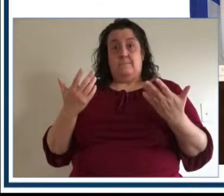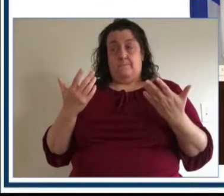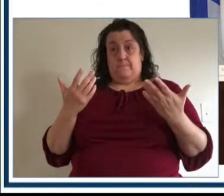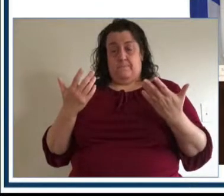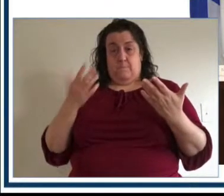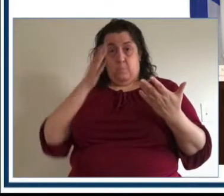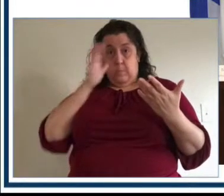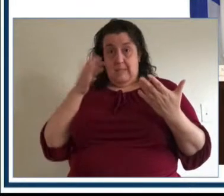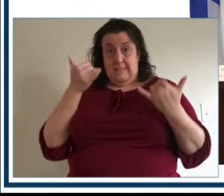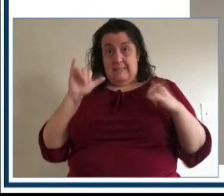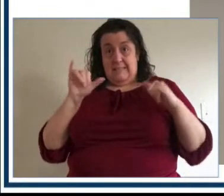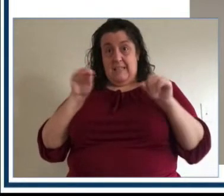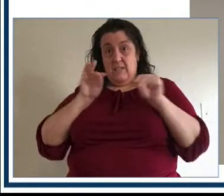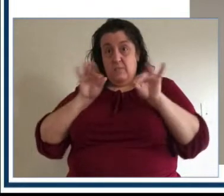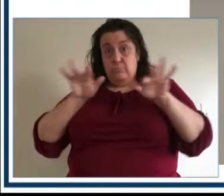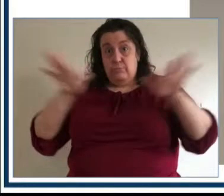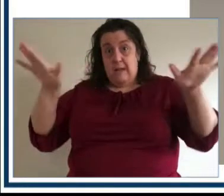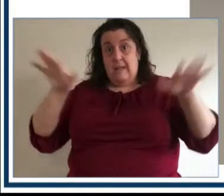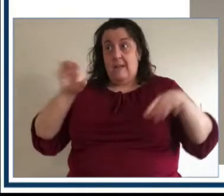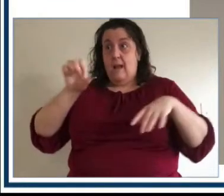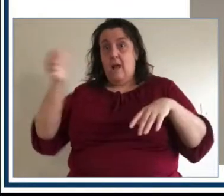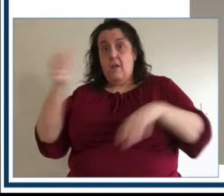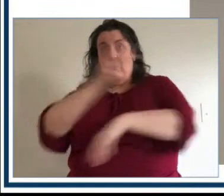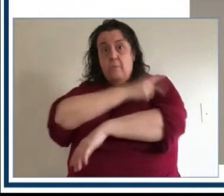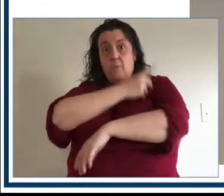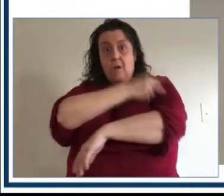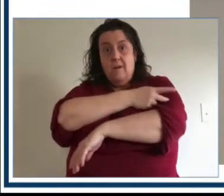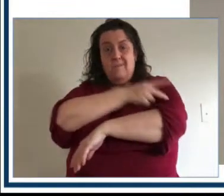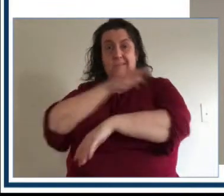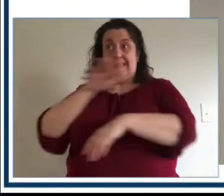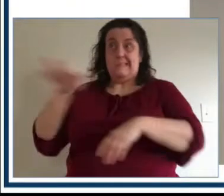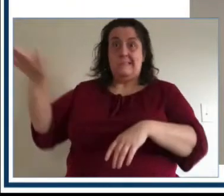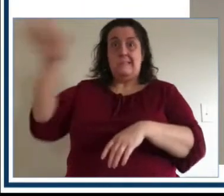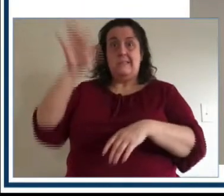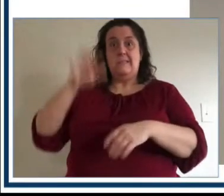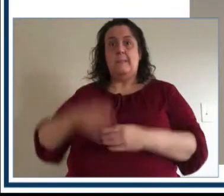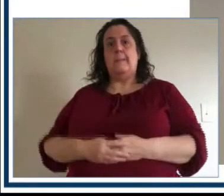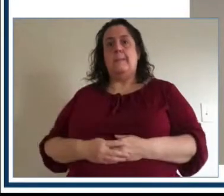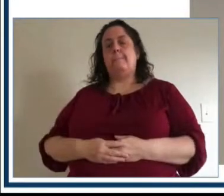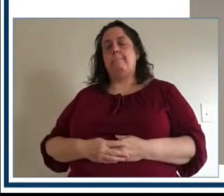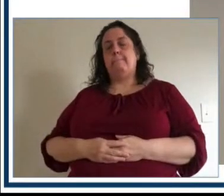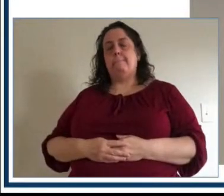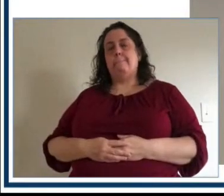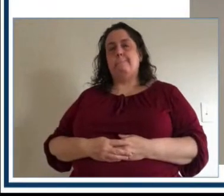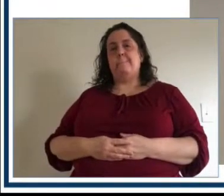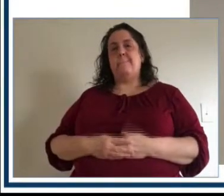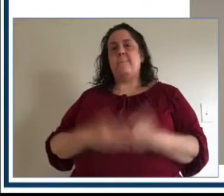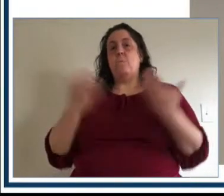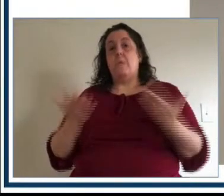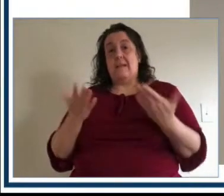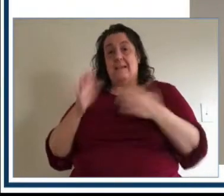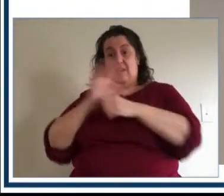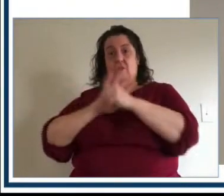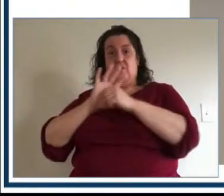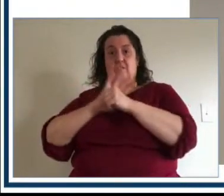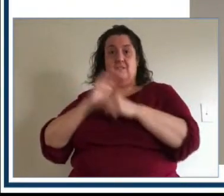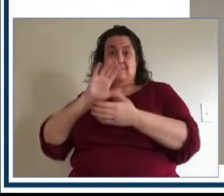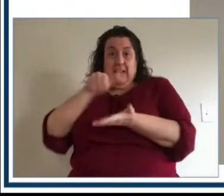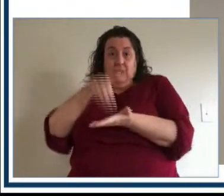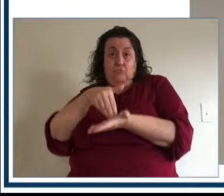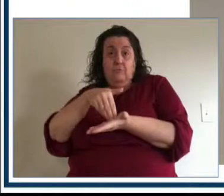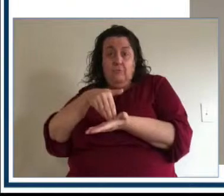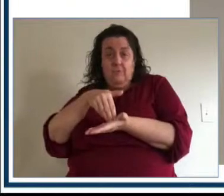mean, what we've seen mostly is cases here in the central zone, but it was people who were, by and large, were up